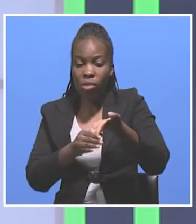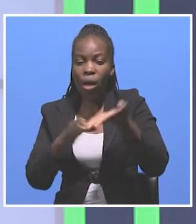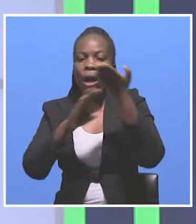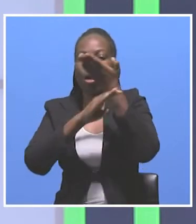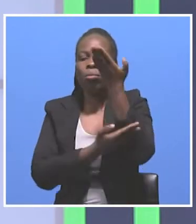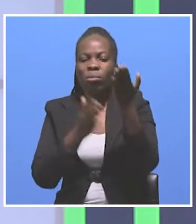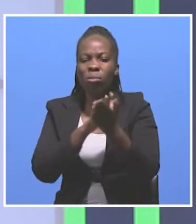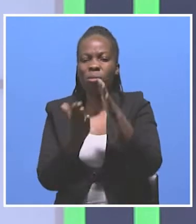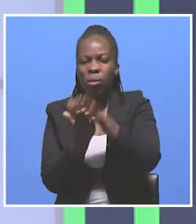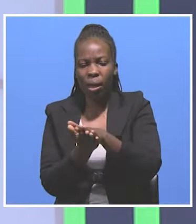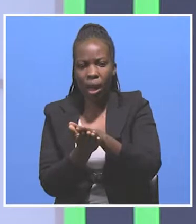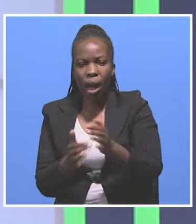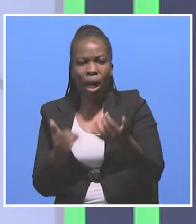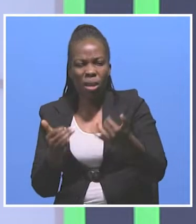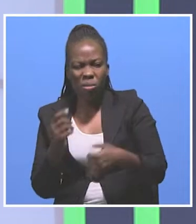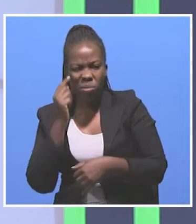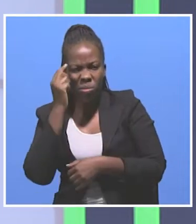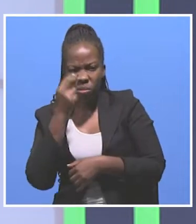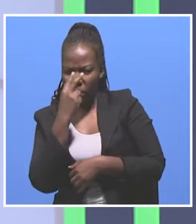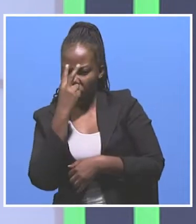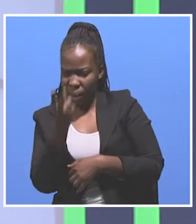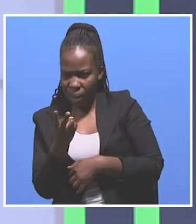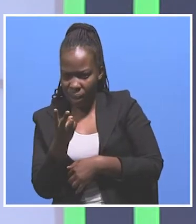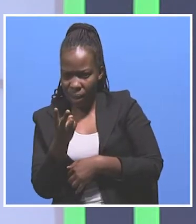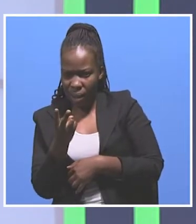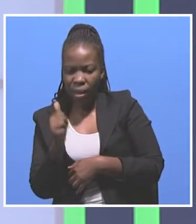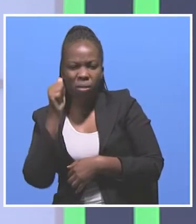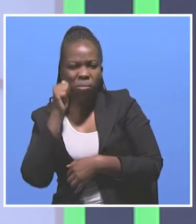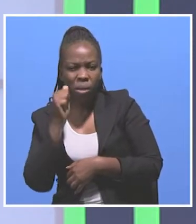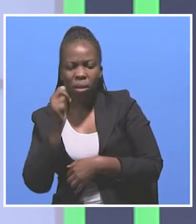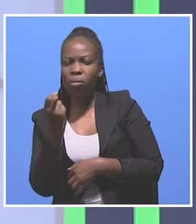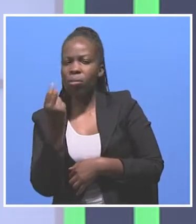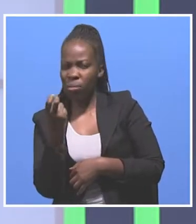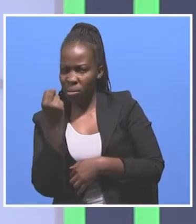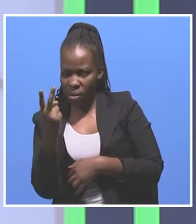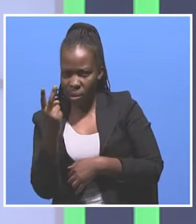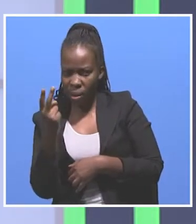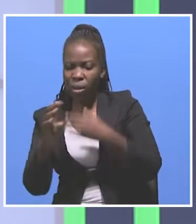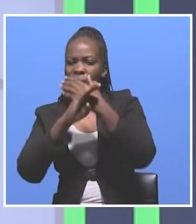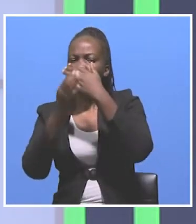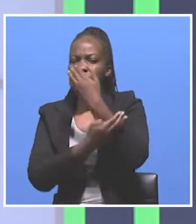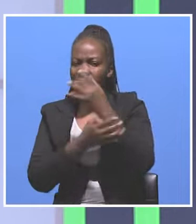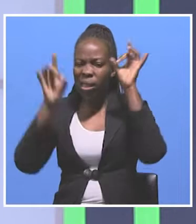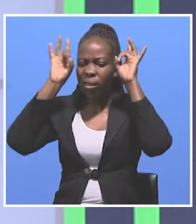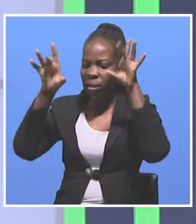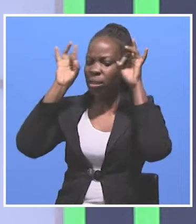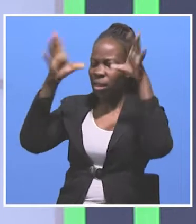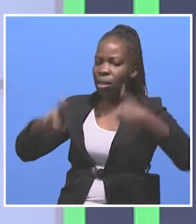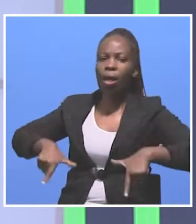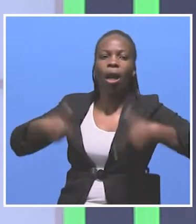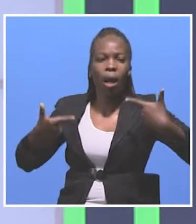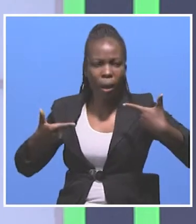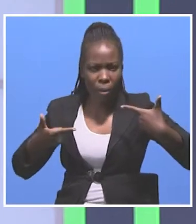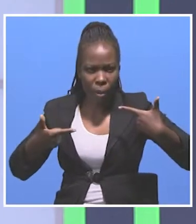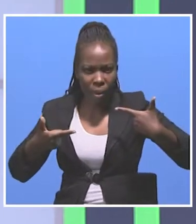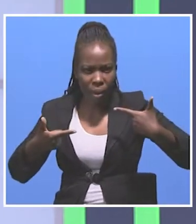looking now at the wholeness of the situation. This girl is 12. The pregnancy already is a danger to her life. Already she's passed through